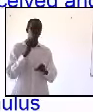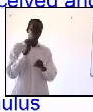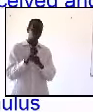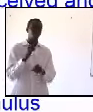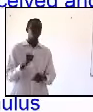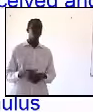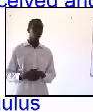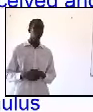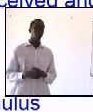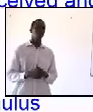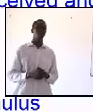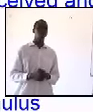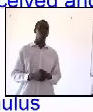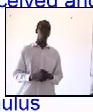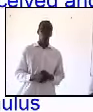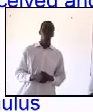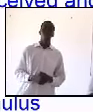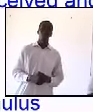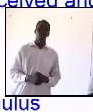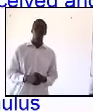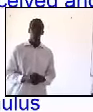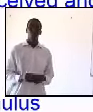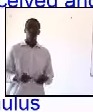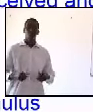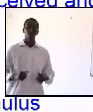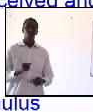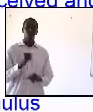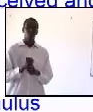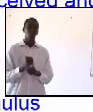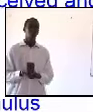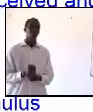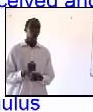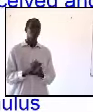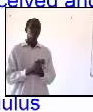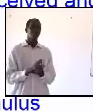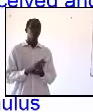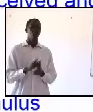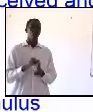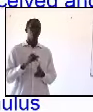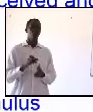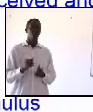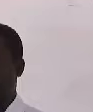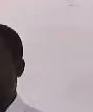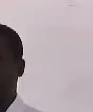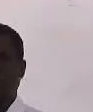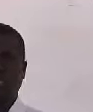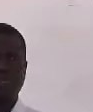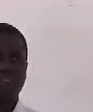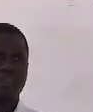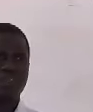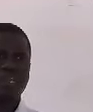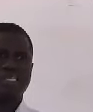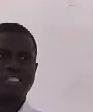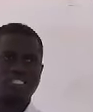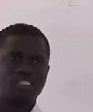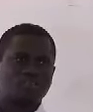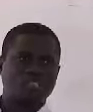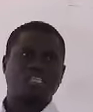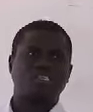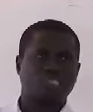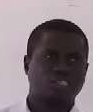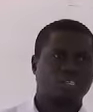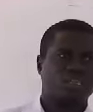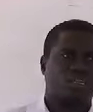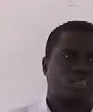is made. The stimulus is received and your response is what is made. Okay, part of a reflex